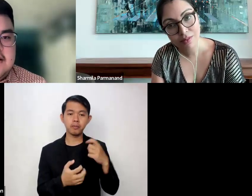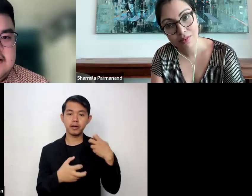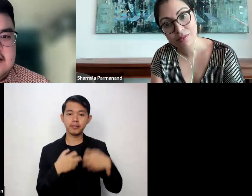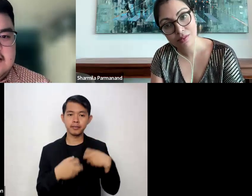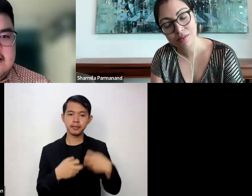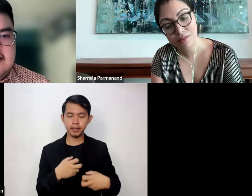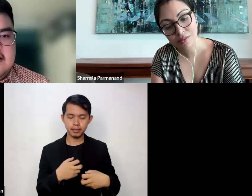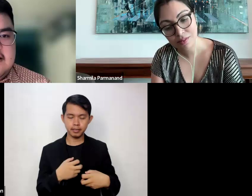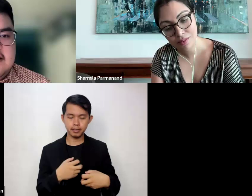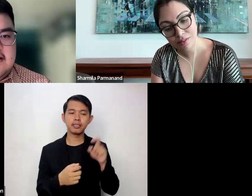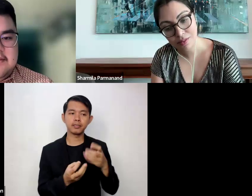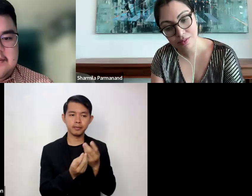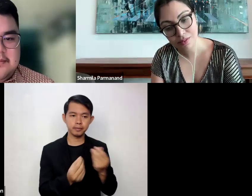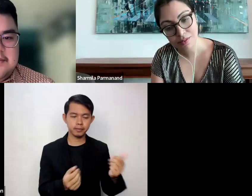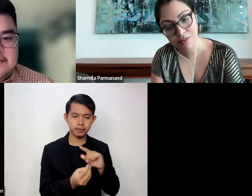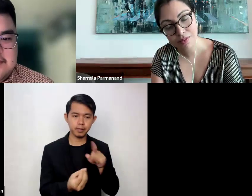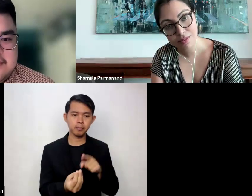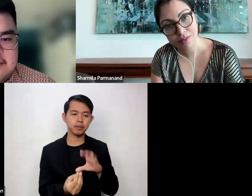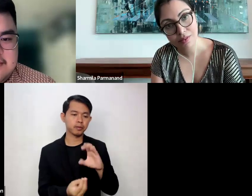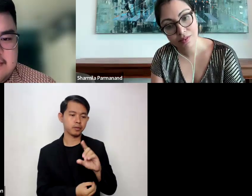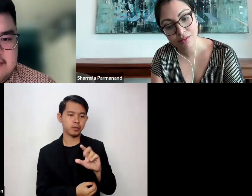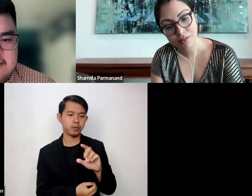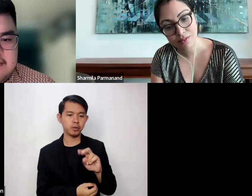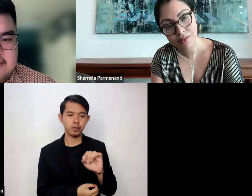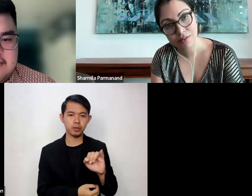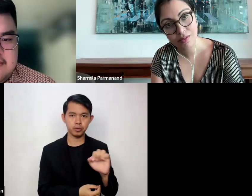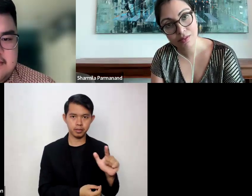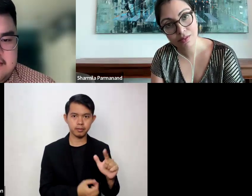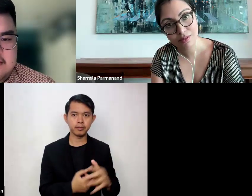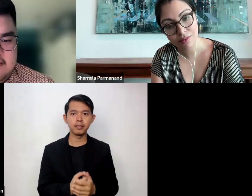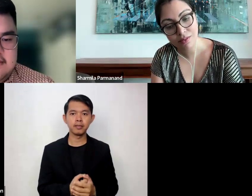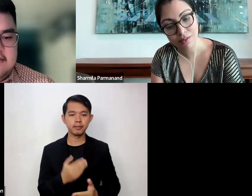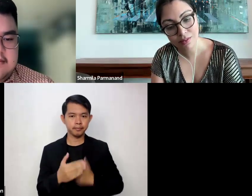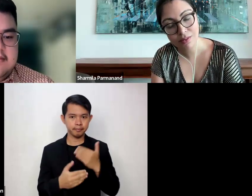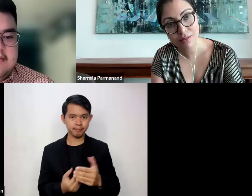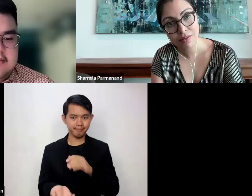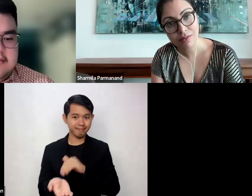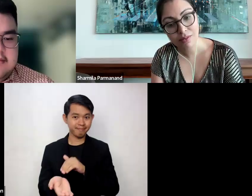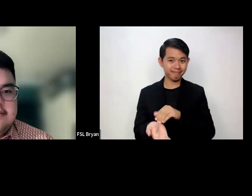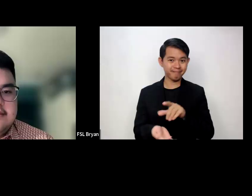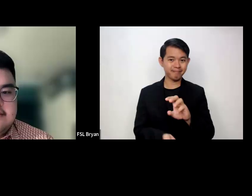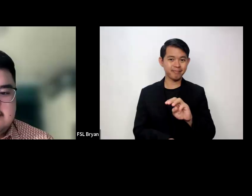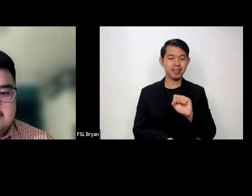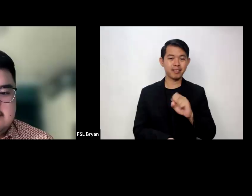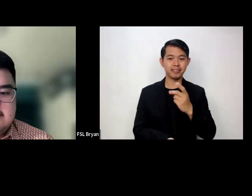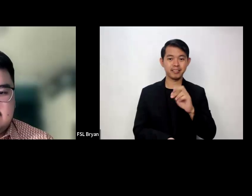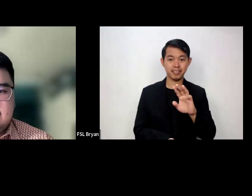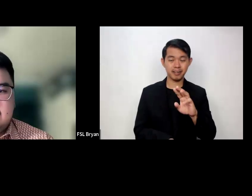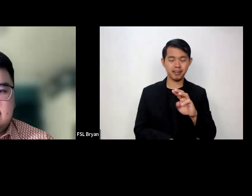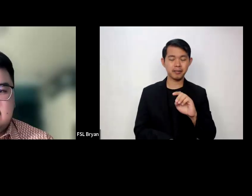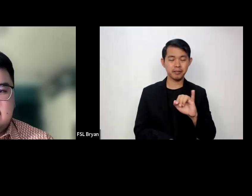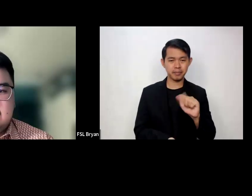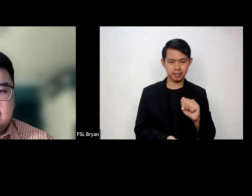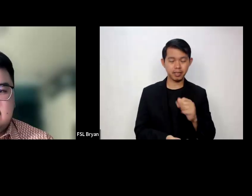colonial logics and structures? Maganda yung point ni Dr. Sharmila no, na actually that